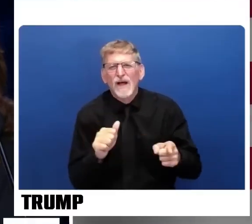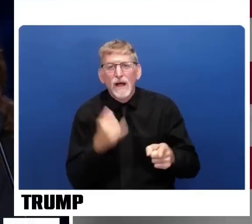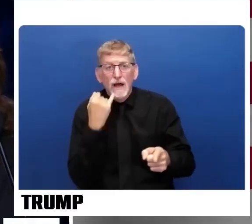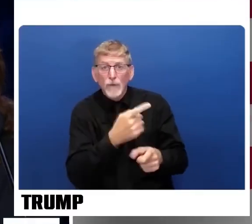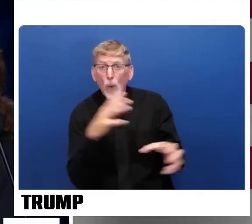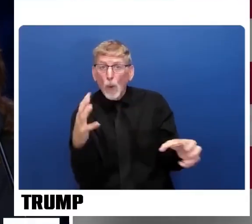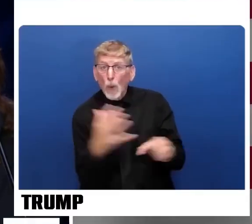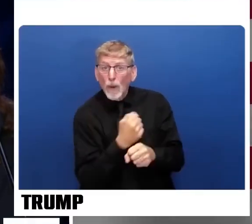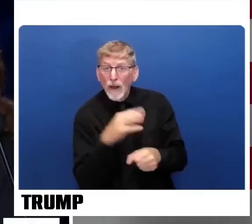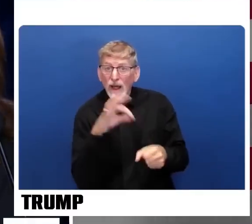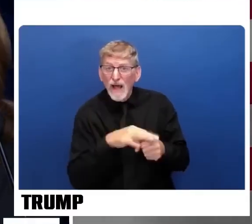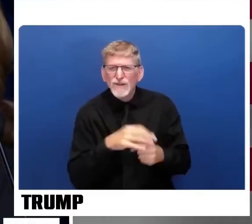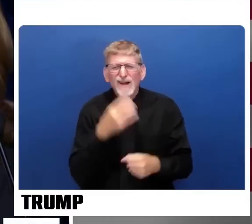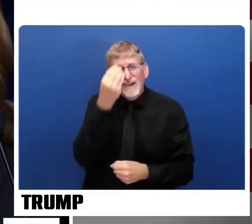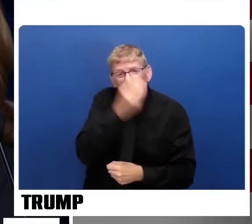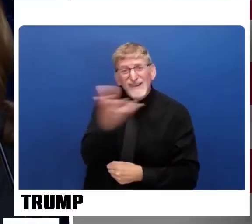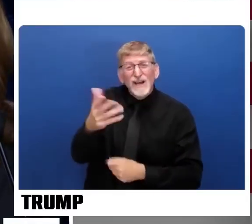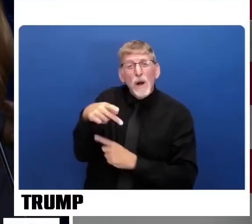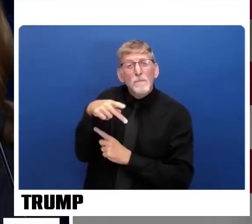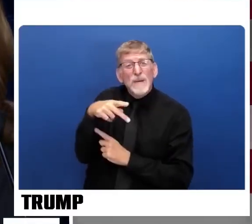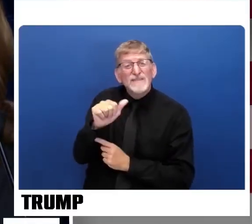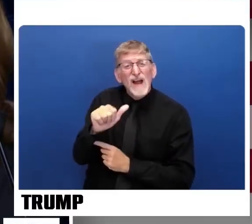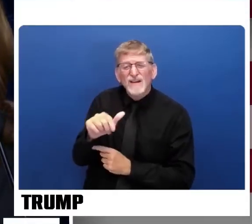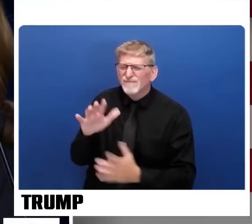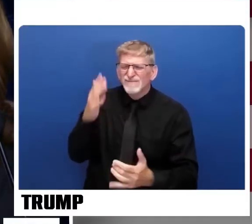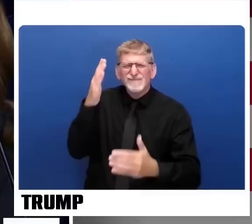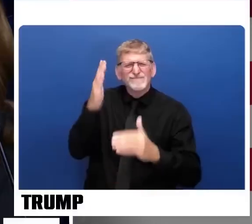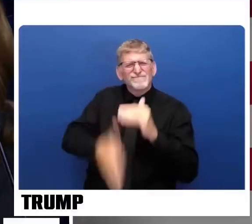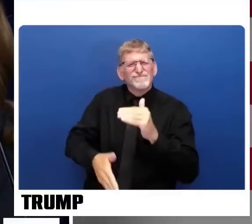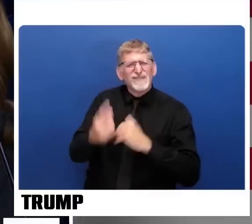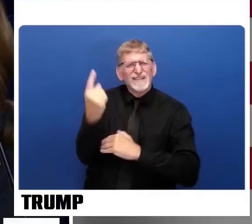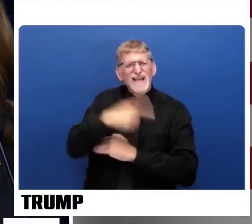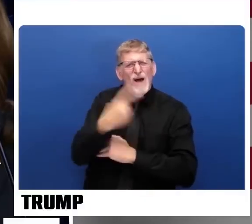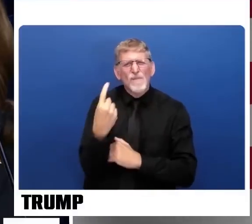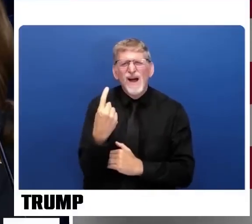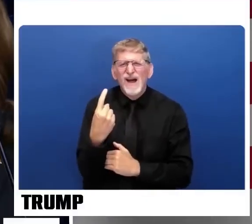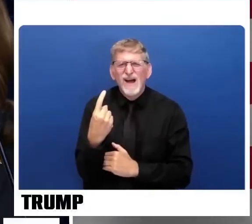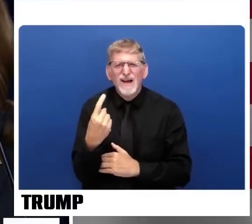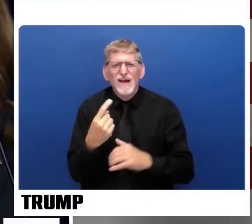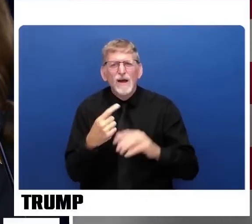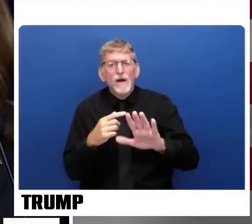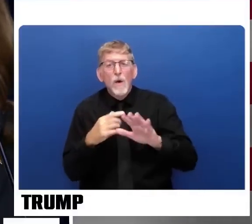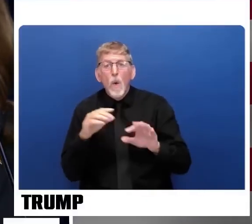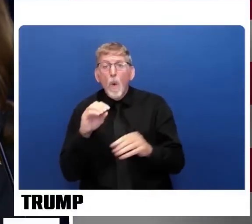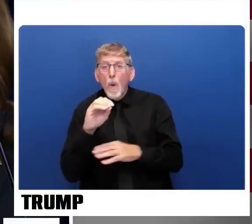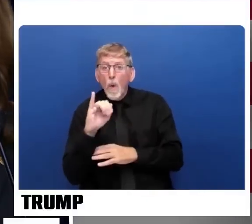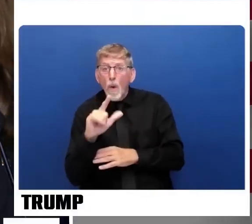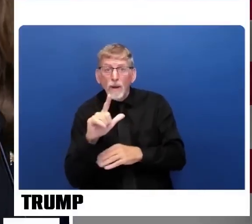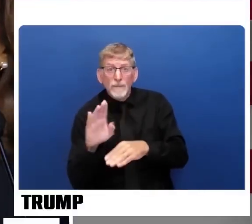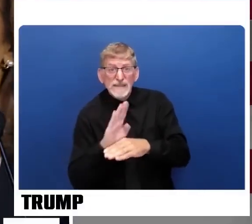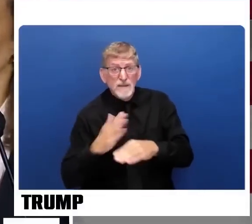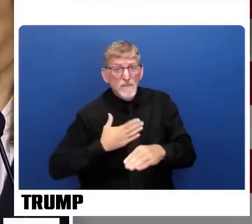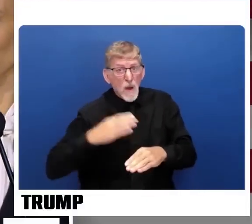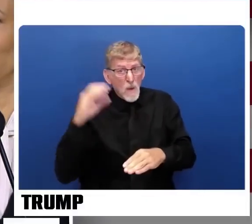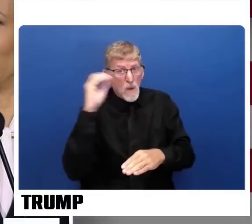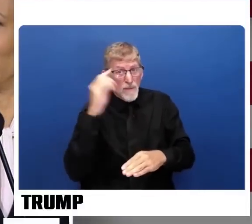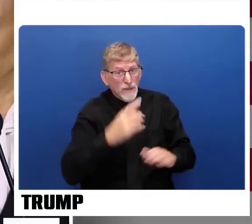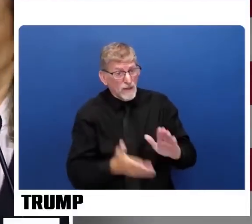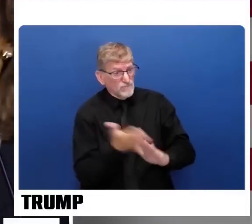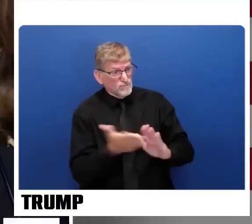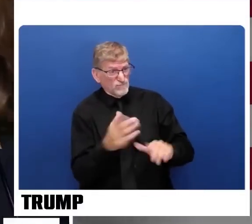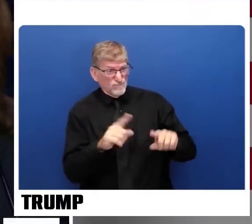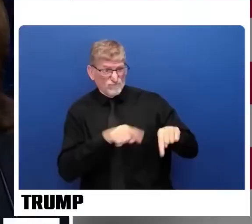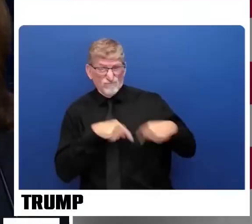thing so important, in my opinion. So I got the oil business going like nobody has ever done before. When they